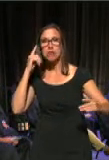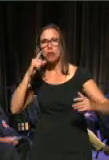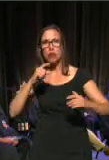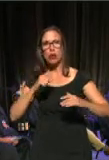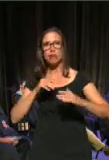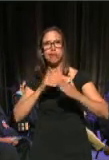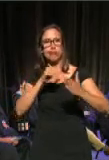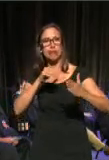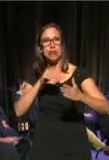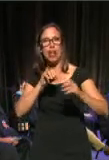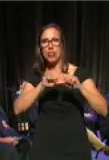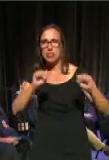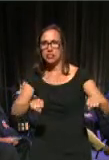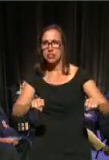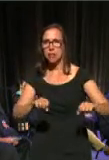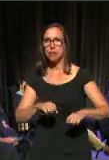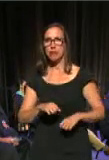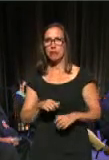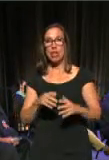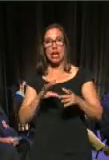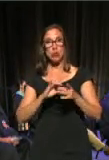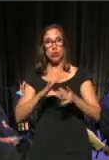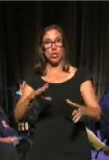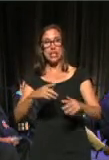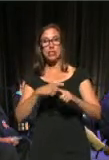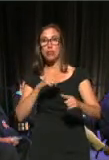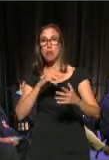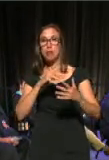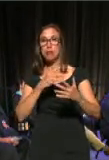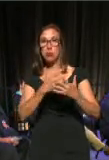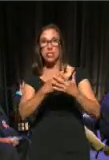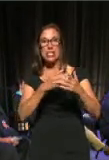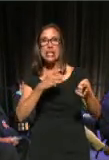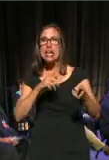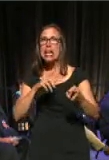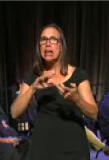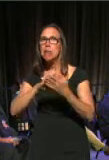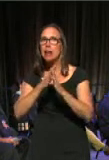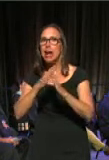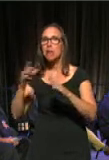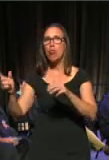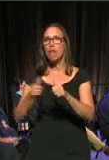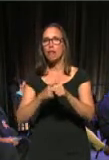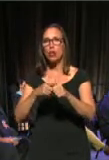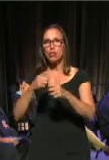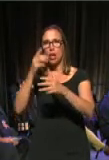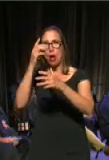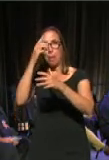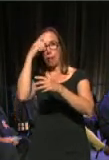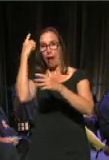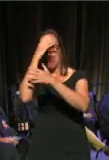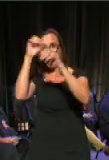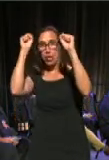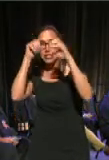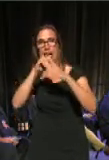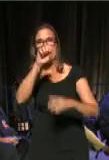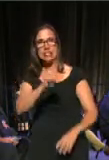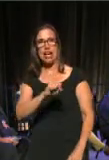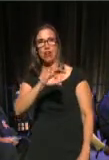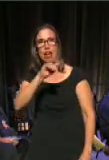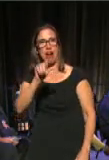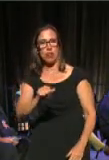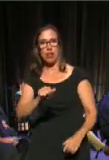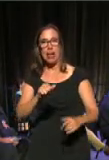system. Once released from prison, he would go on to be elected as the first black president of South Africa and end apartheid.